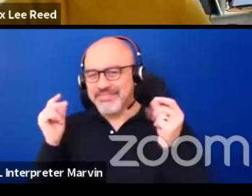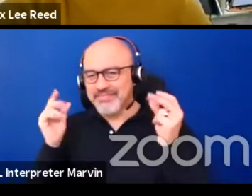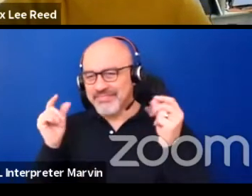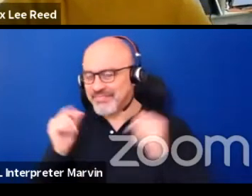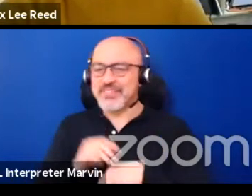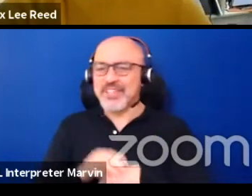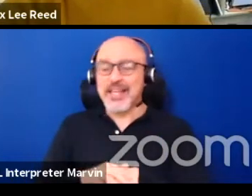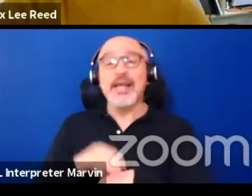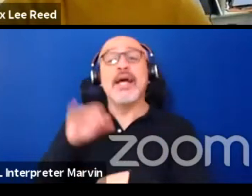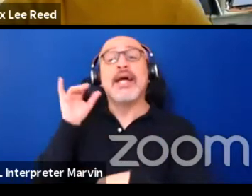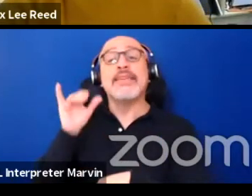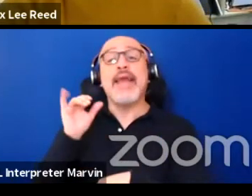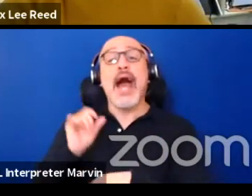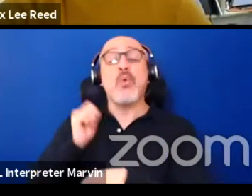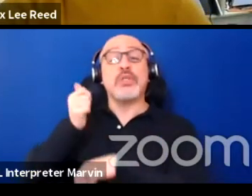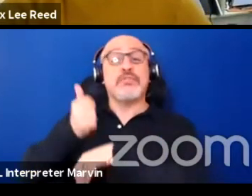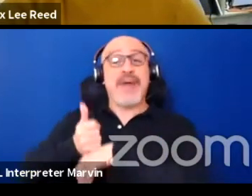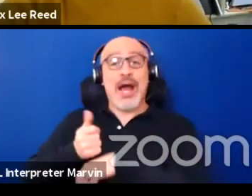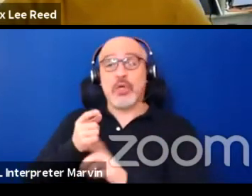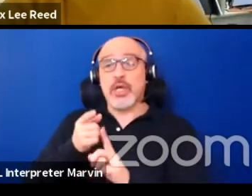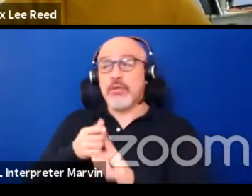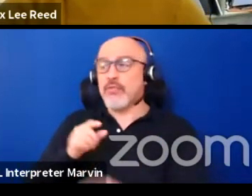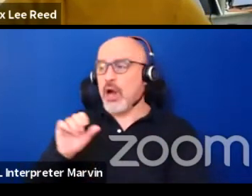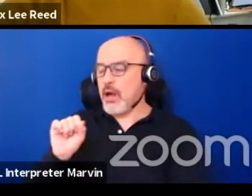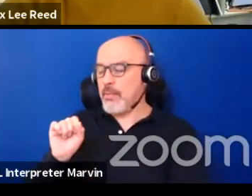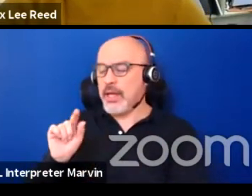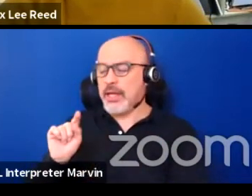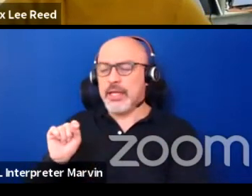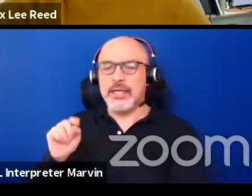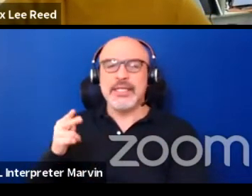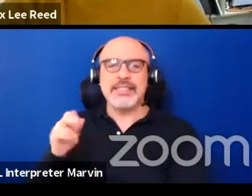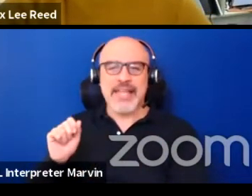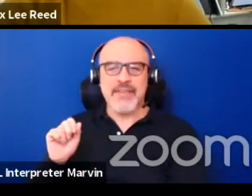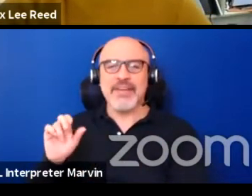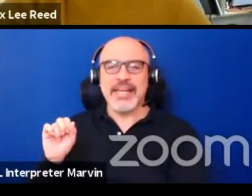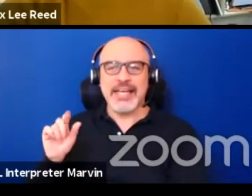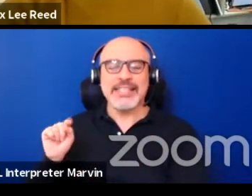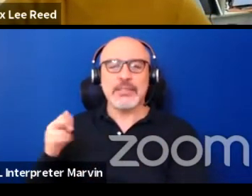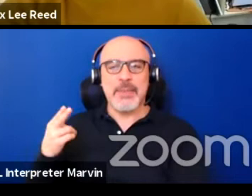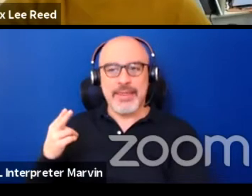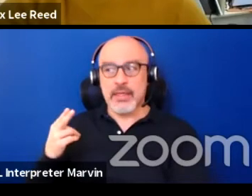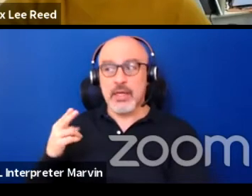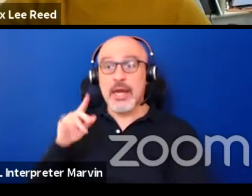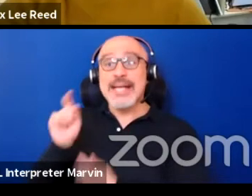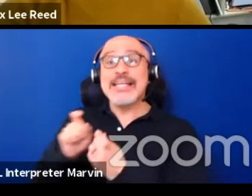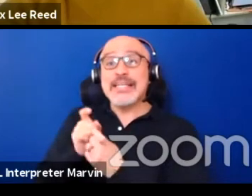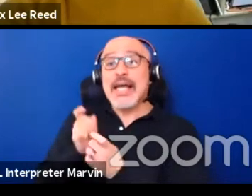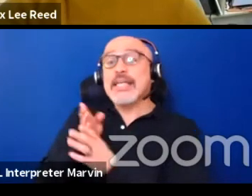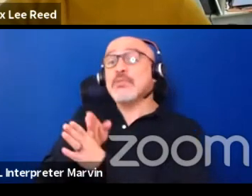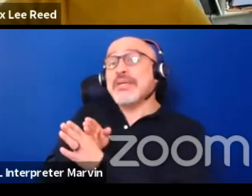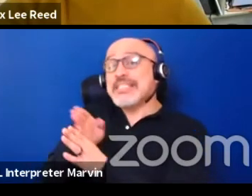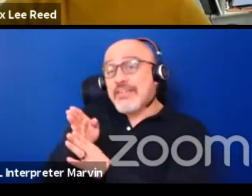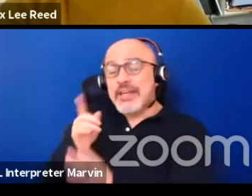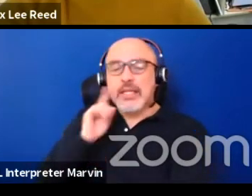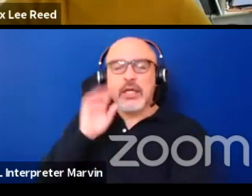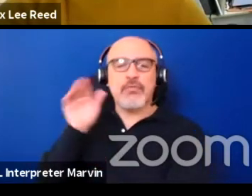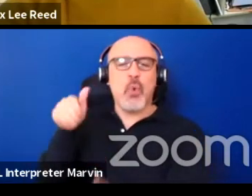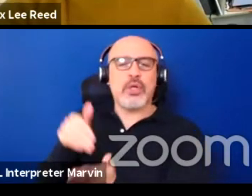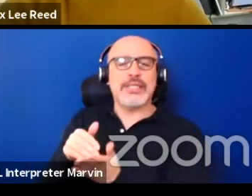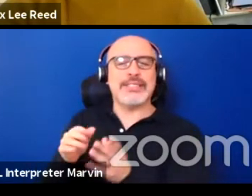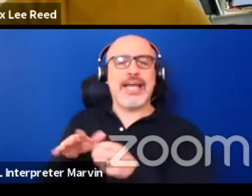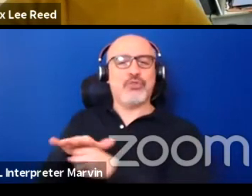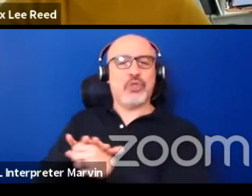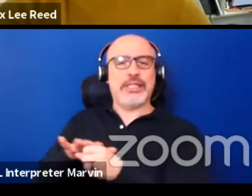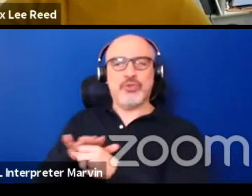And it was founded by Stephanie Ellis-Smith specifically for the Central District, and knowing that at